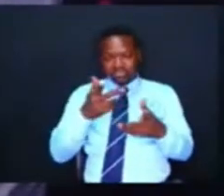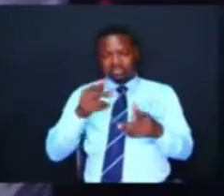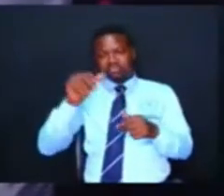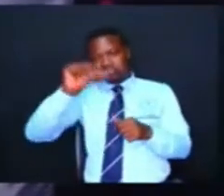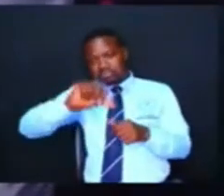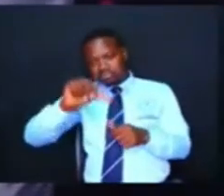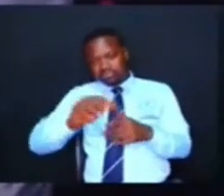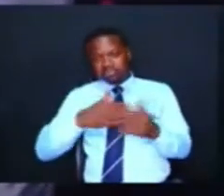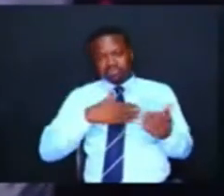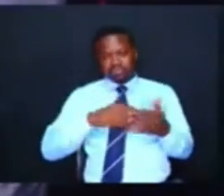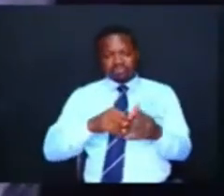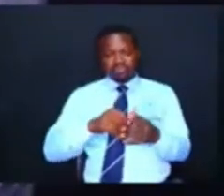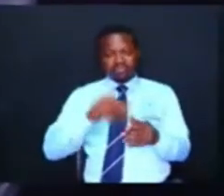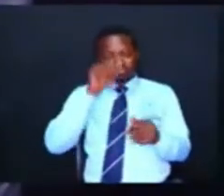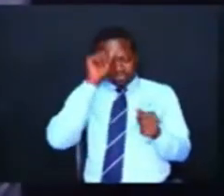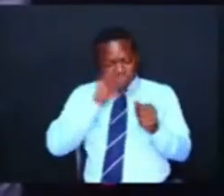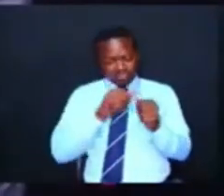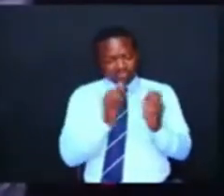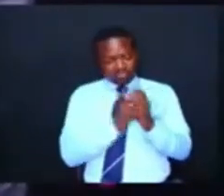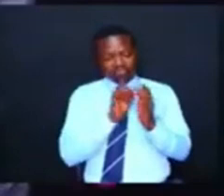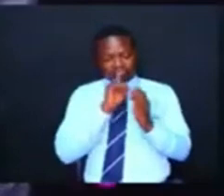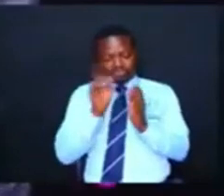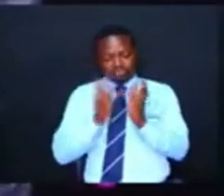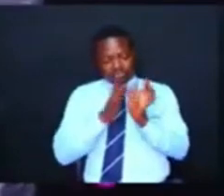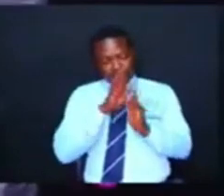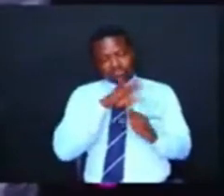Jesus. Man of sorrows.